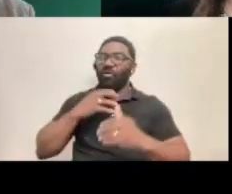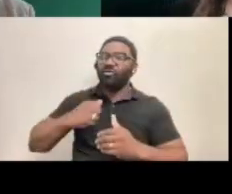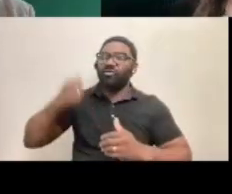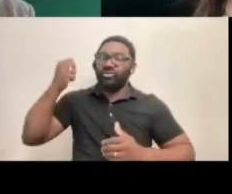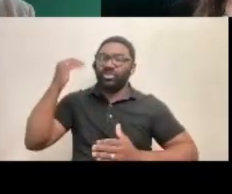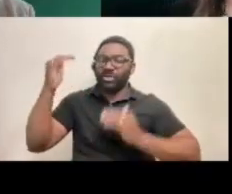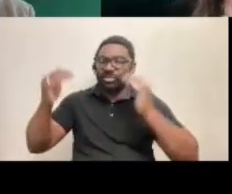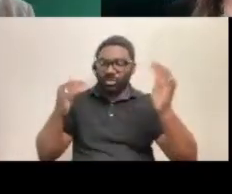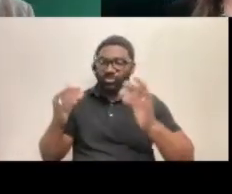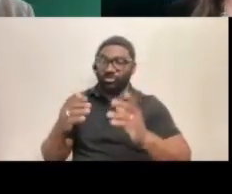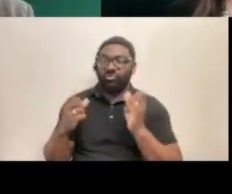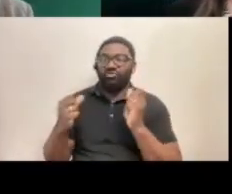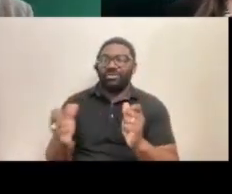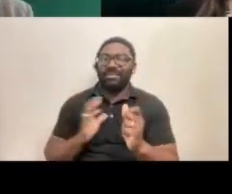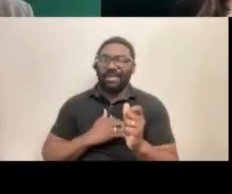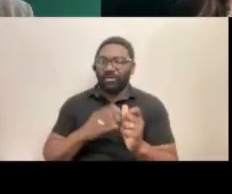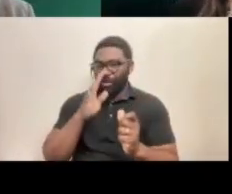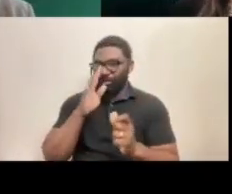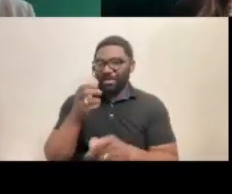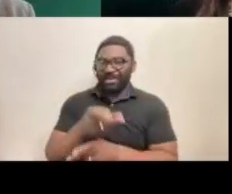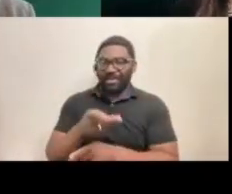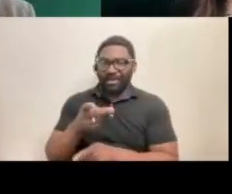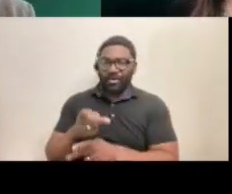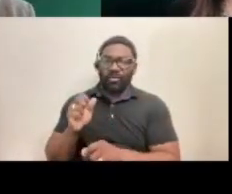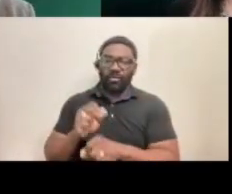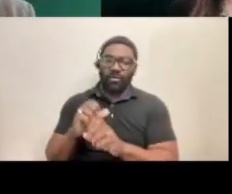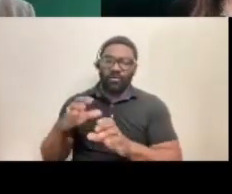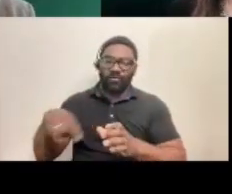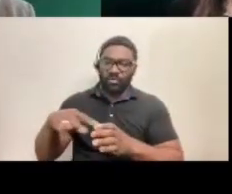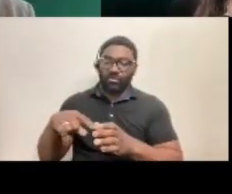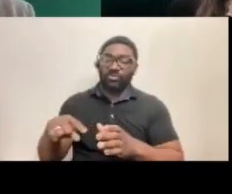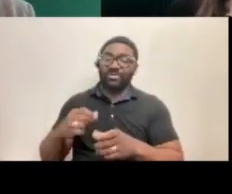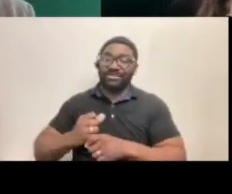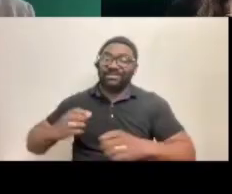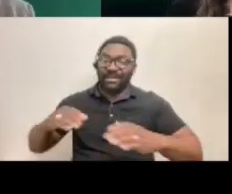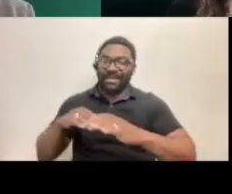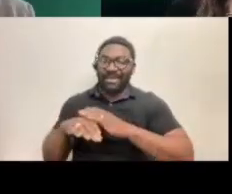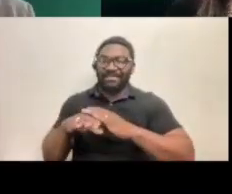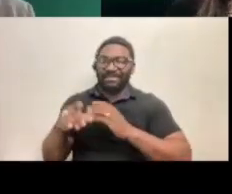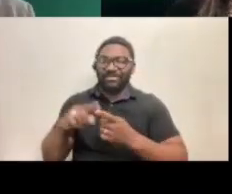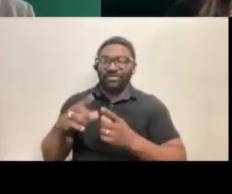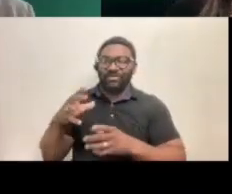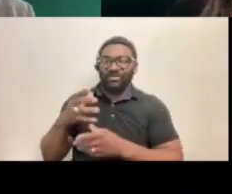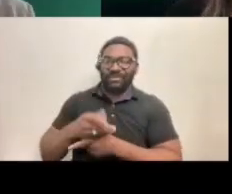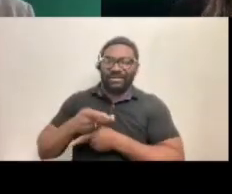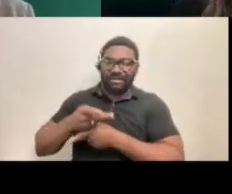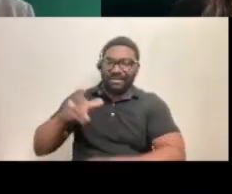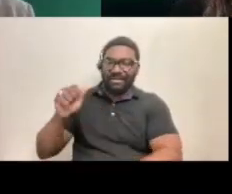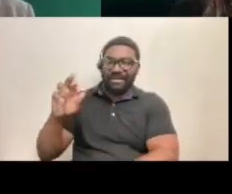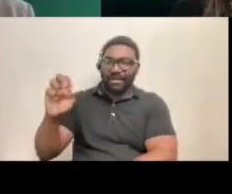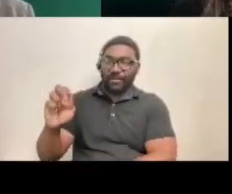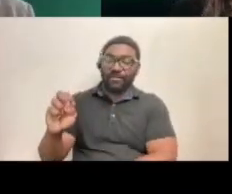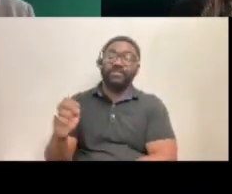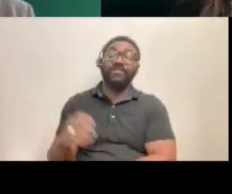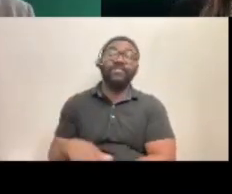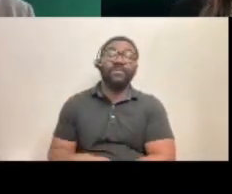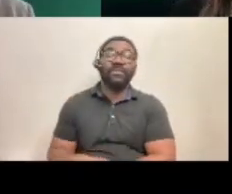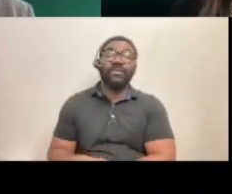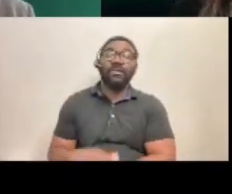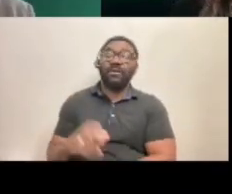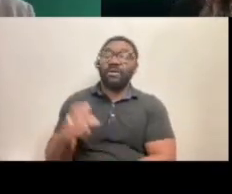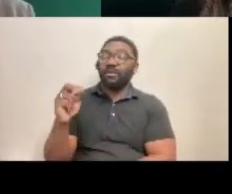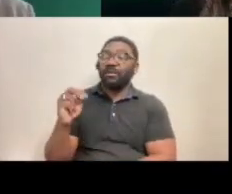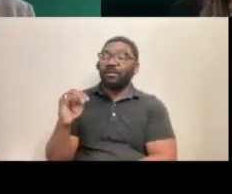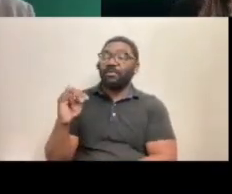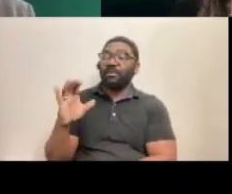care workforce and expand access to care for older adults and their families. Nicole currently serves as the director